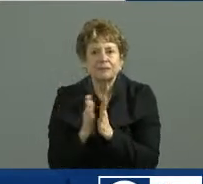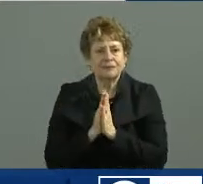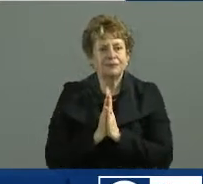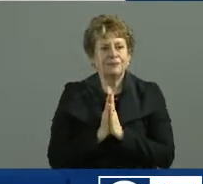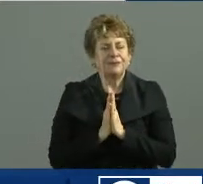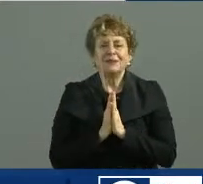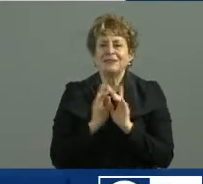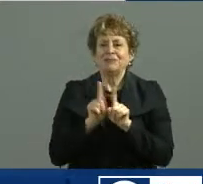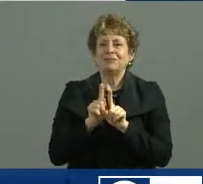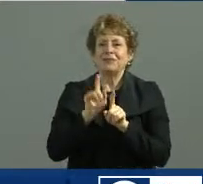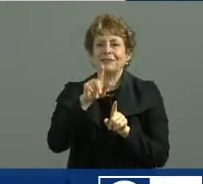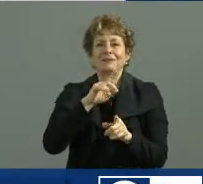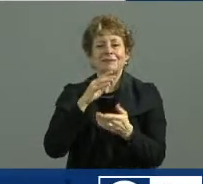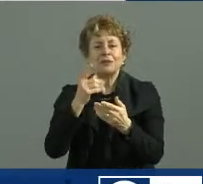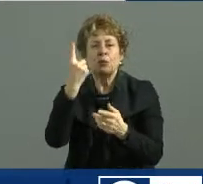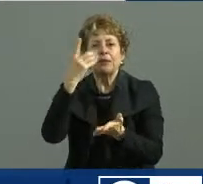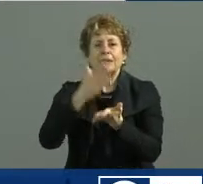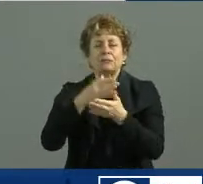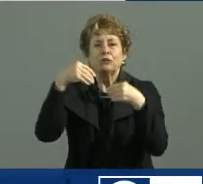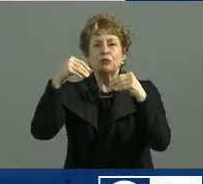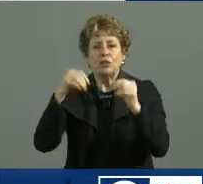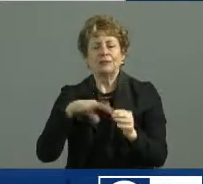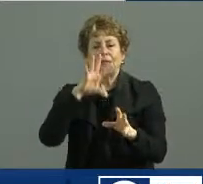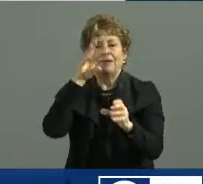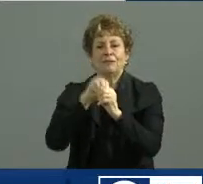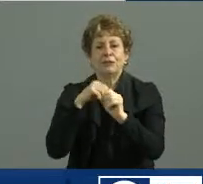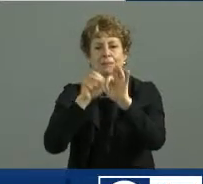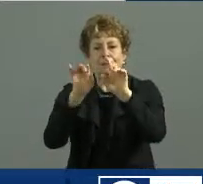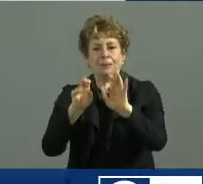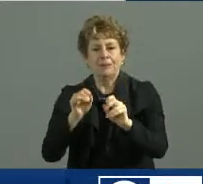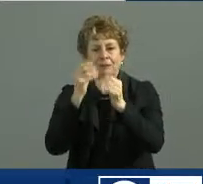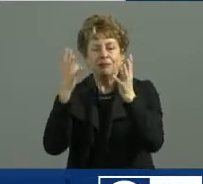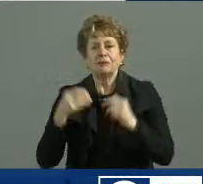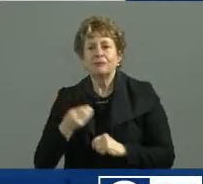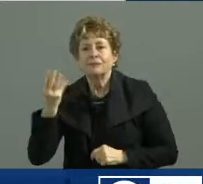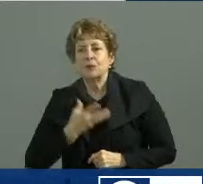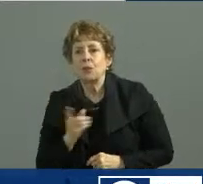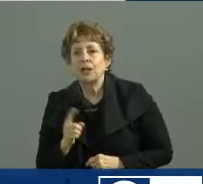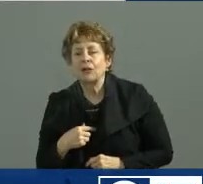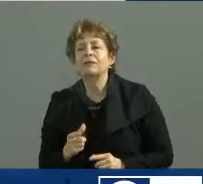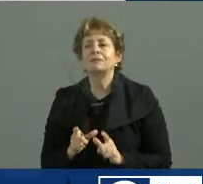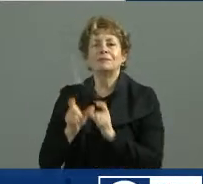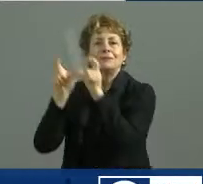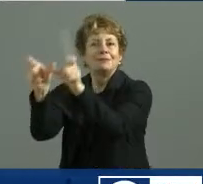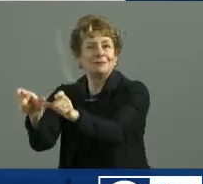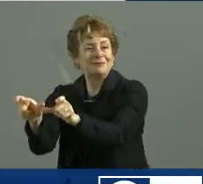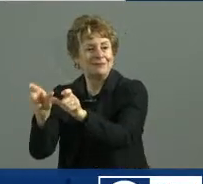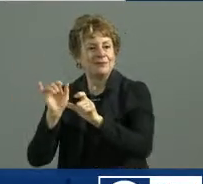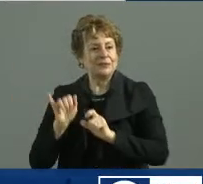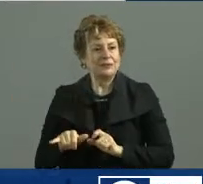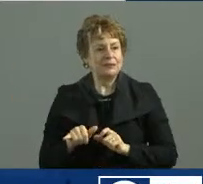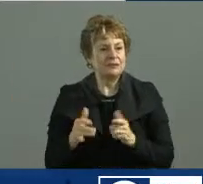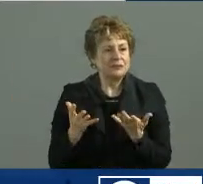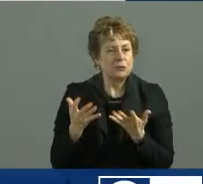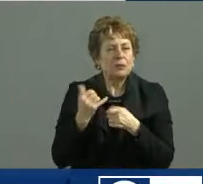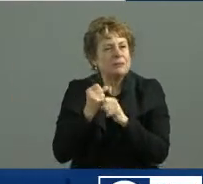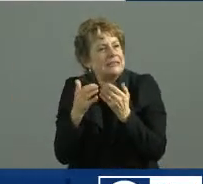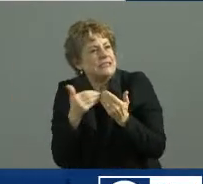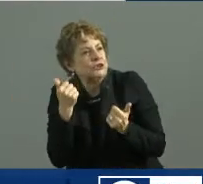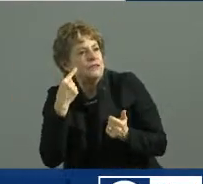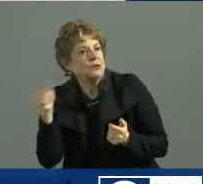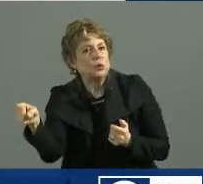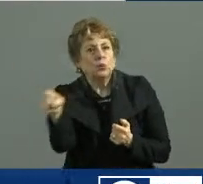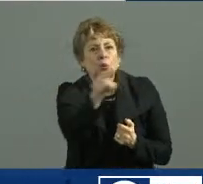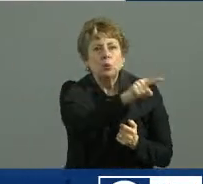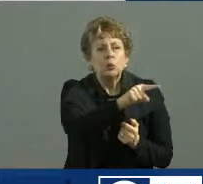website will continue to be updated and made better, but we wanted to get a place where people could go to find vaccine. And as we